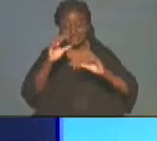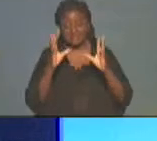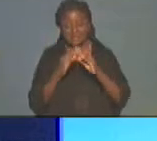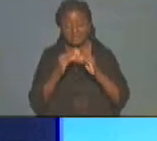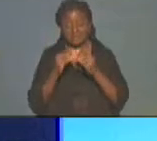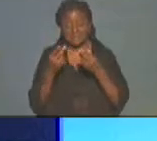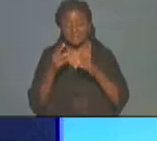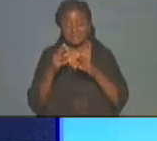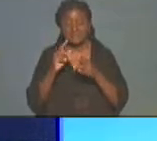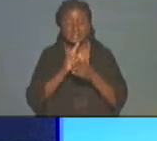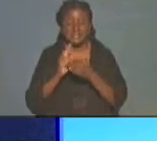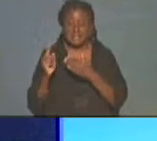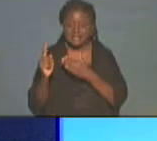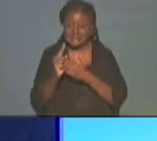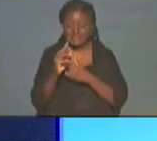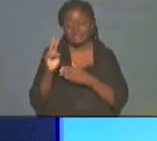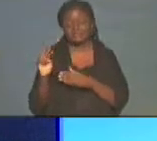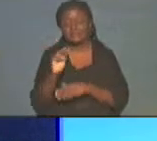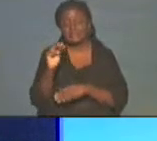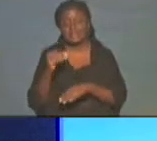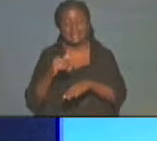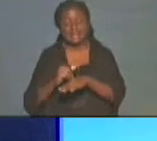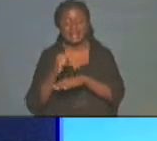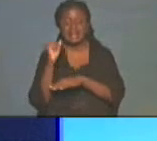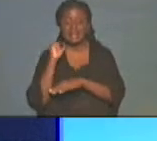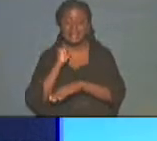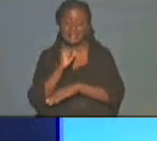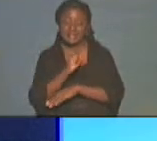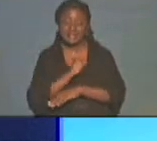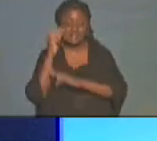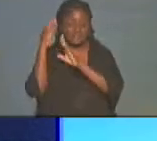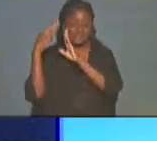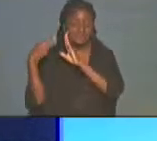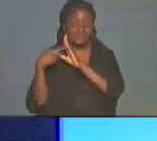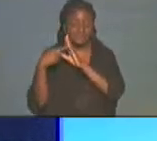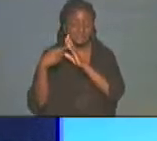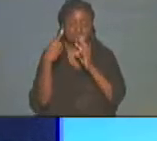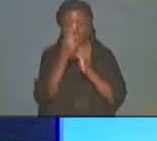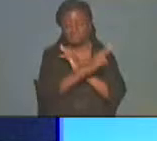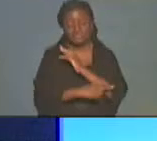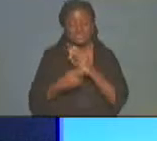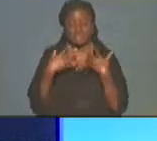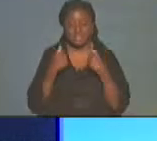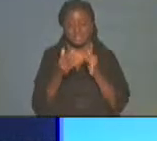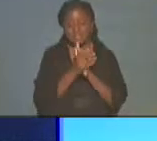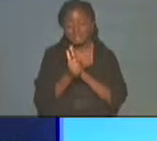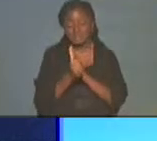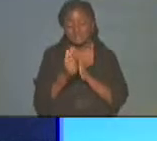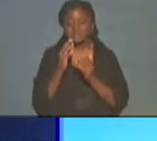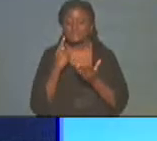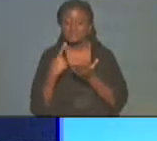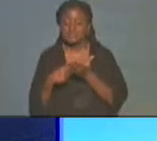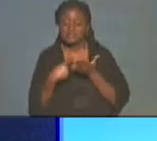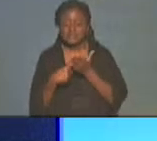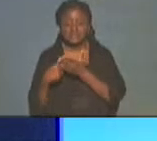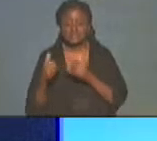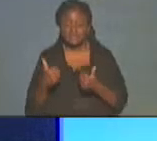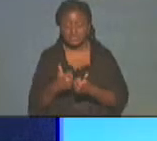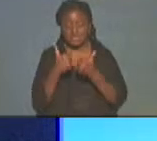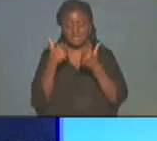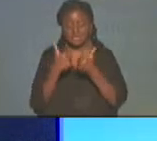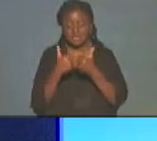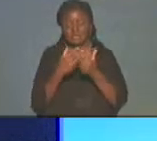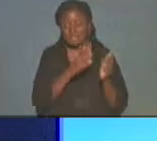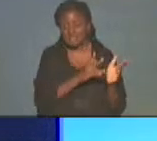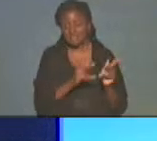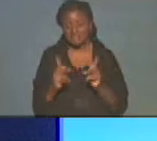the Atlantis Paradise Island Resort. Regional health experts will meet to discuss challenges and develop strategies post-COVID-19.